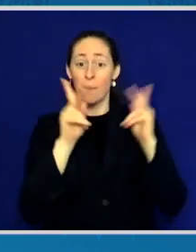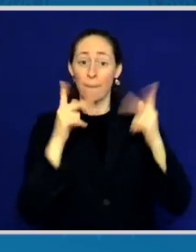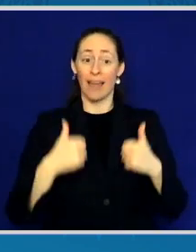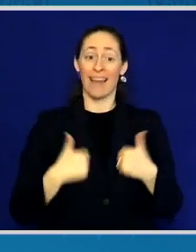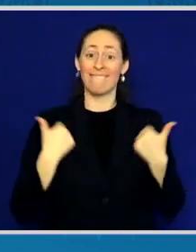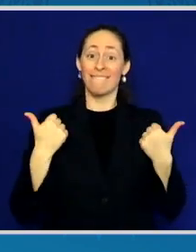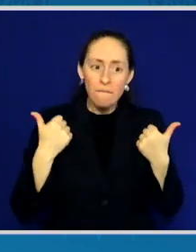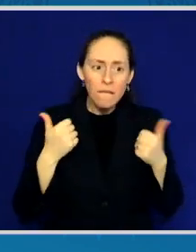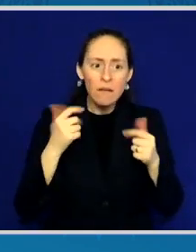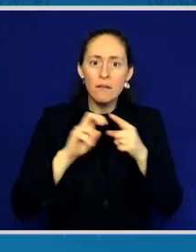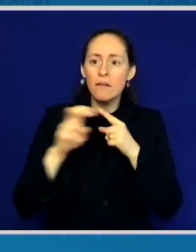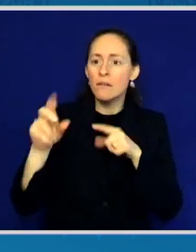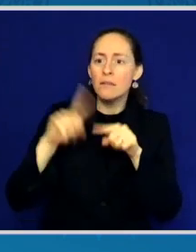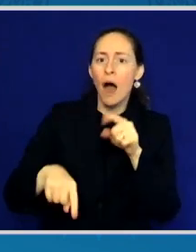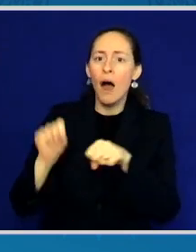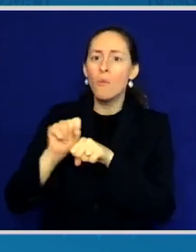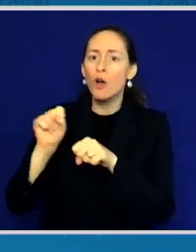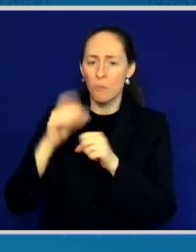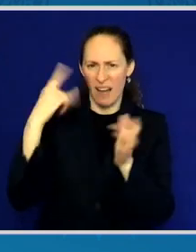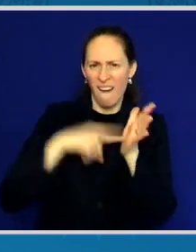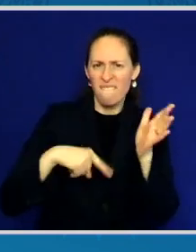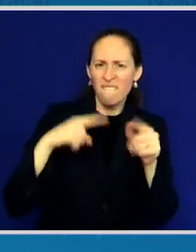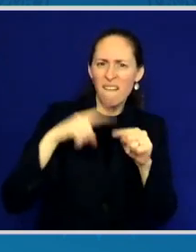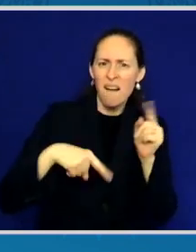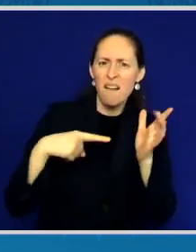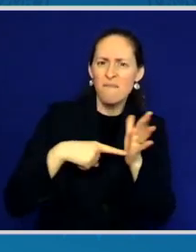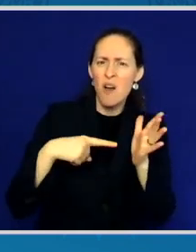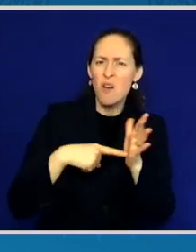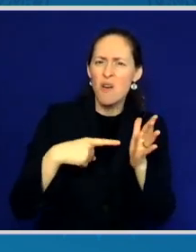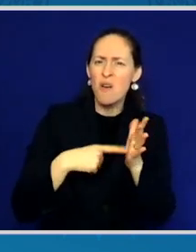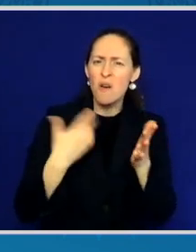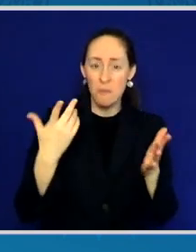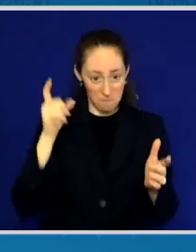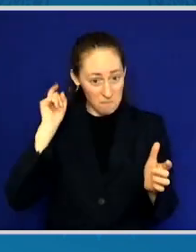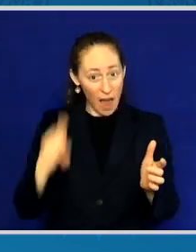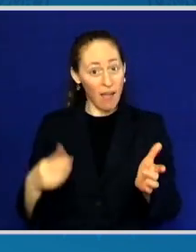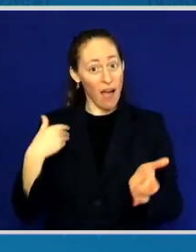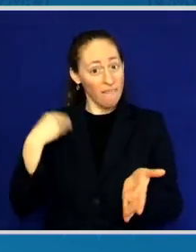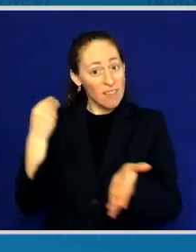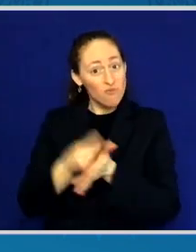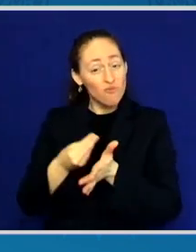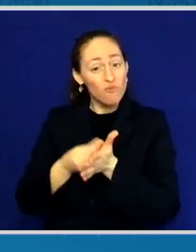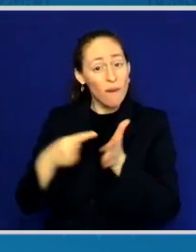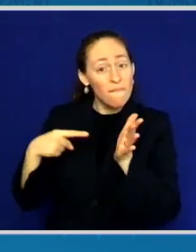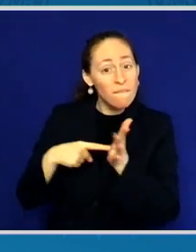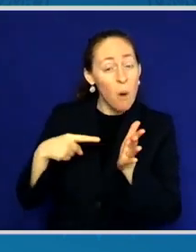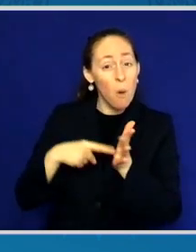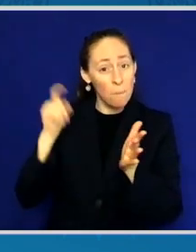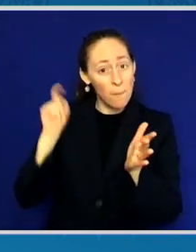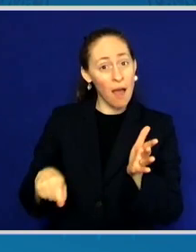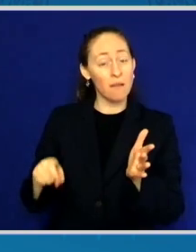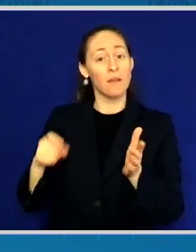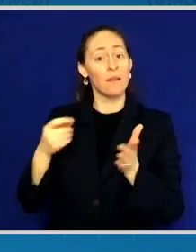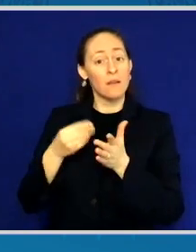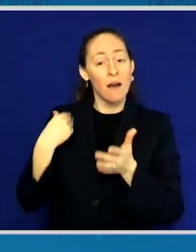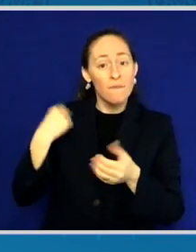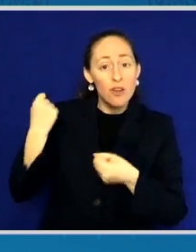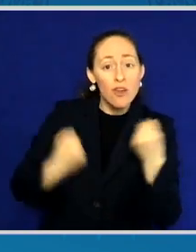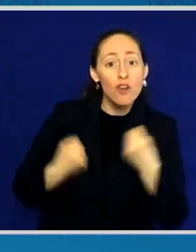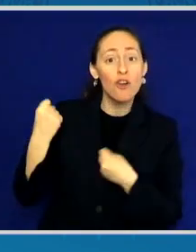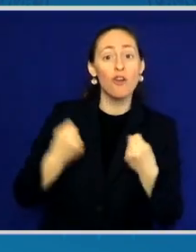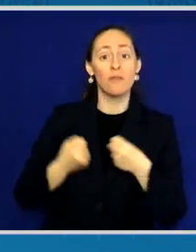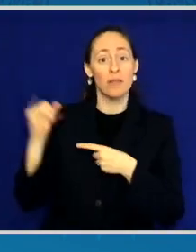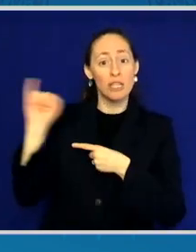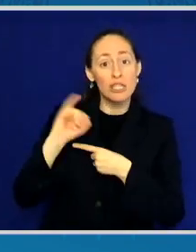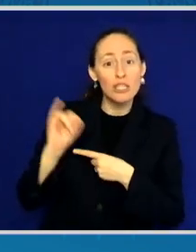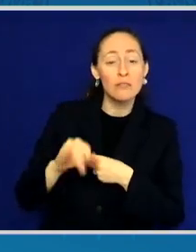some distance. And it shouldn't require that you have the financial ability to own a car, pay insurance, pay for new